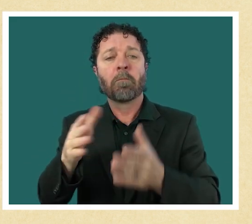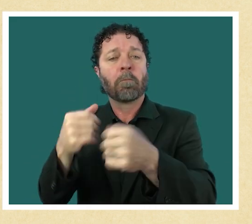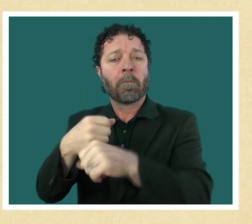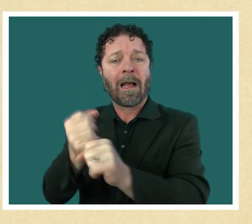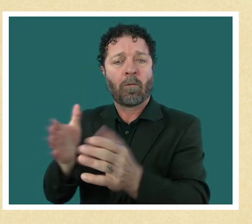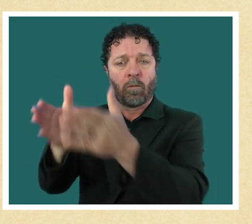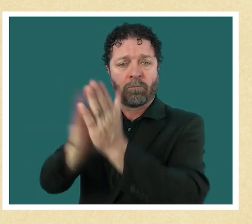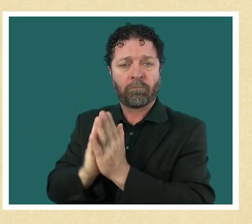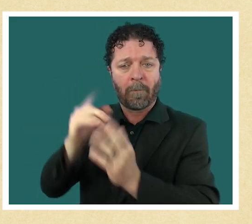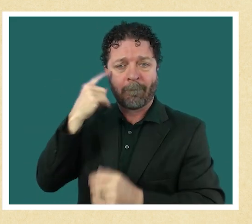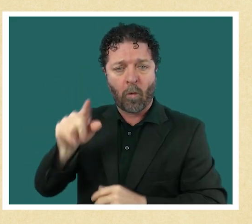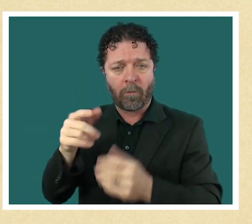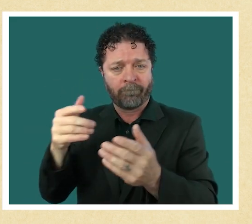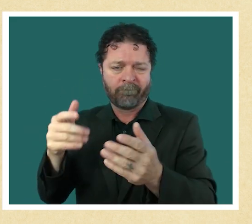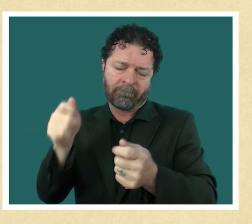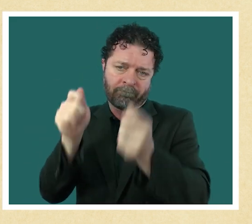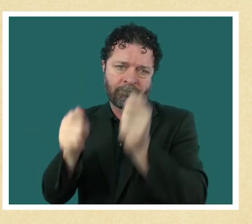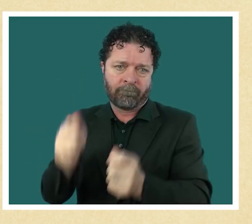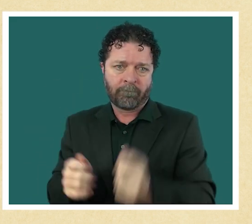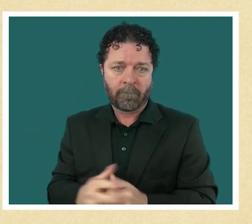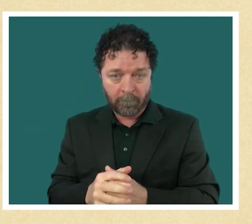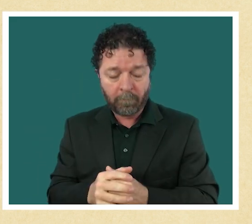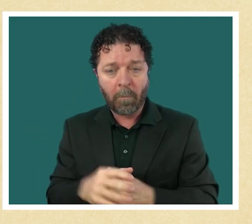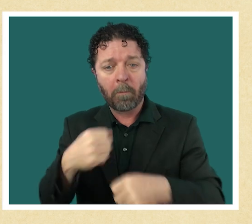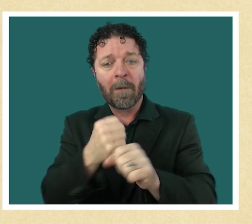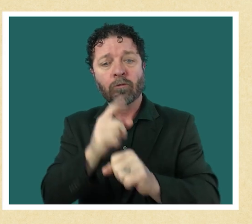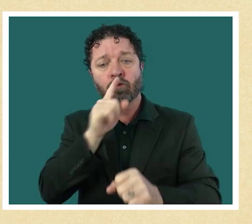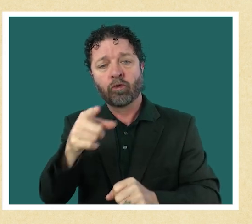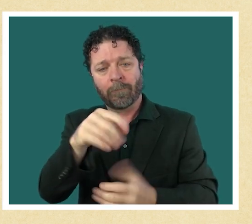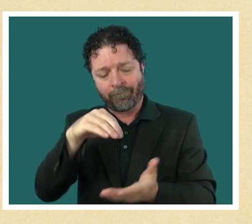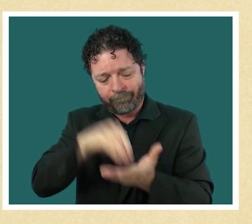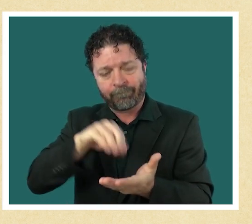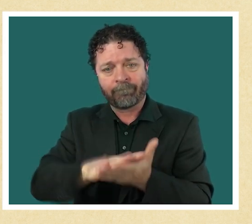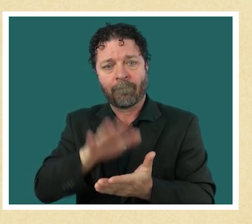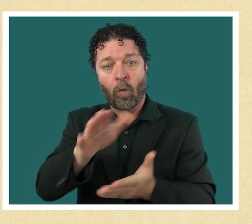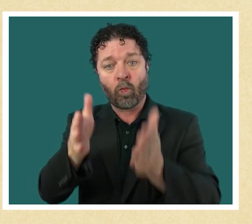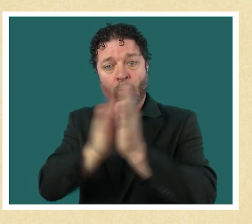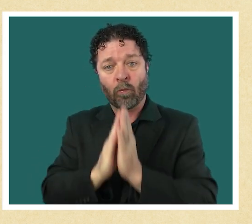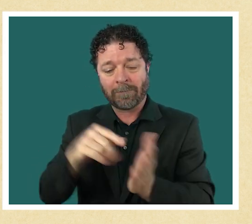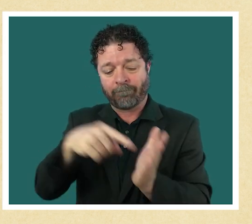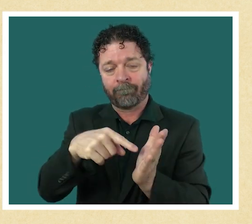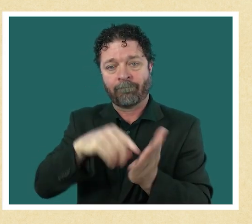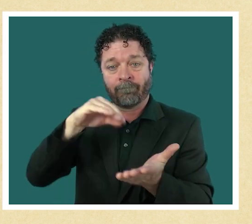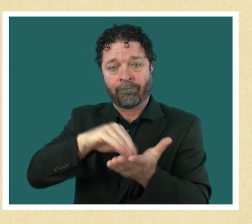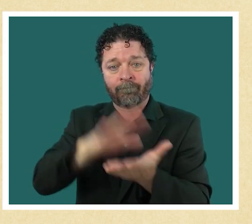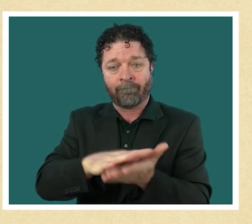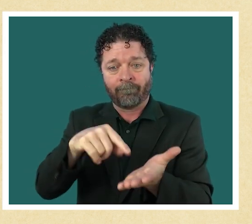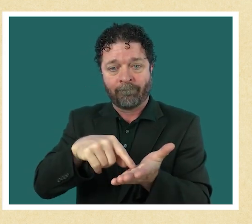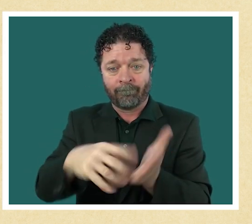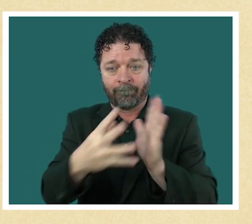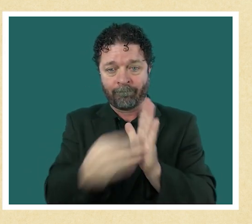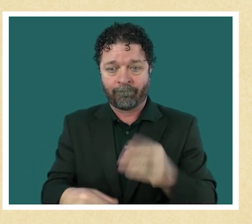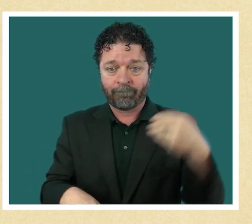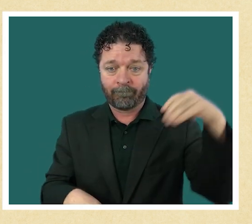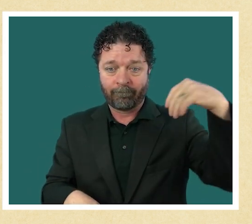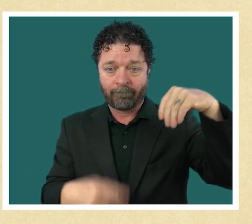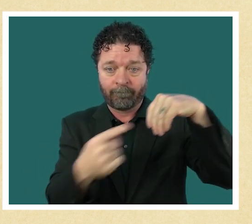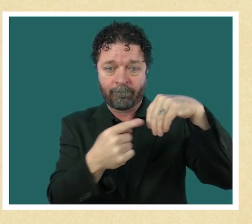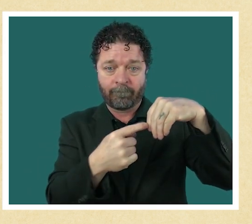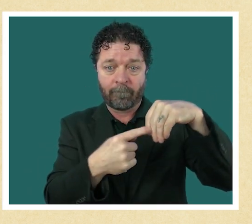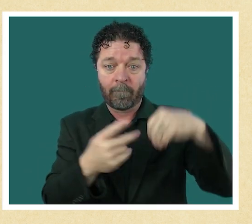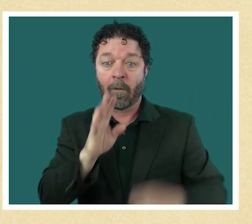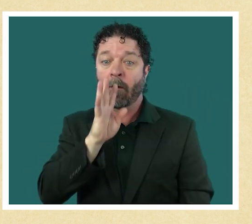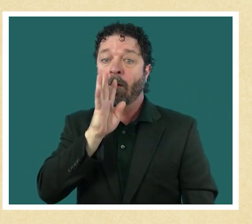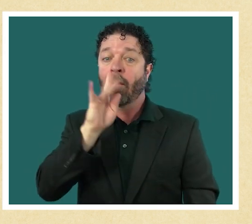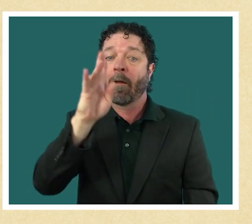Tip number 1. Put your request in writing. Requests can be made orally or in writing, but putting the request in writing